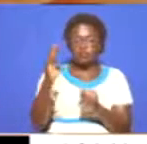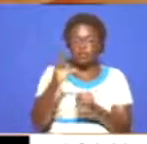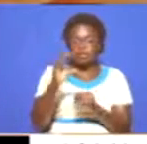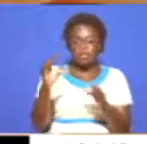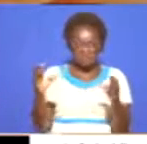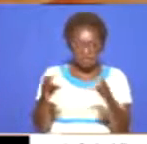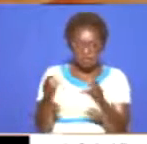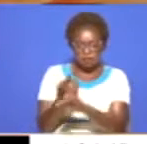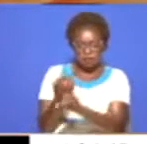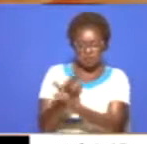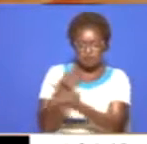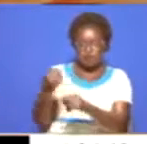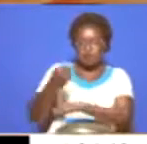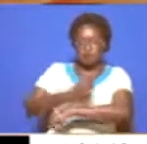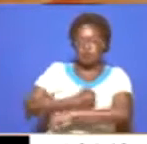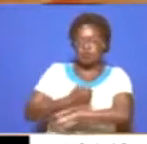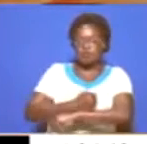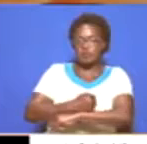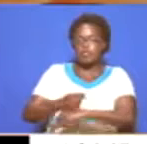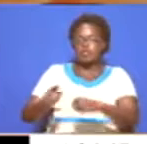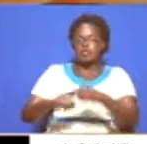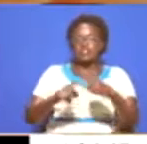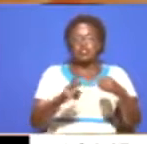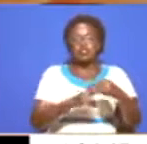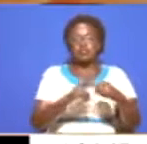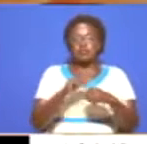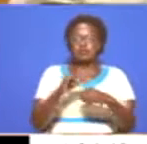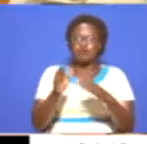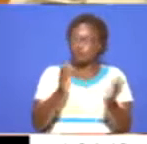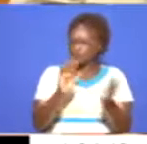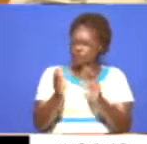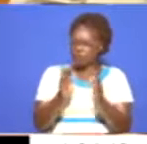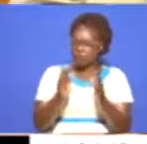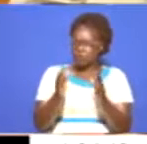different schools, 67 of which are almost complete.